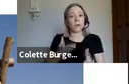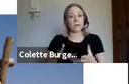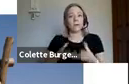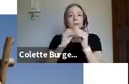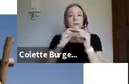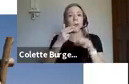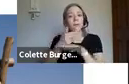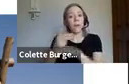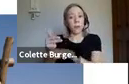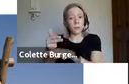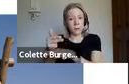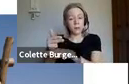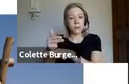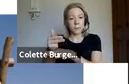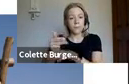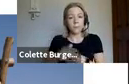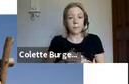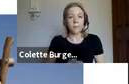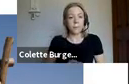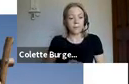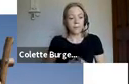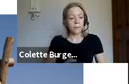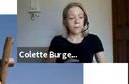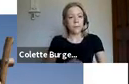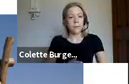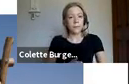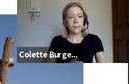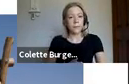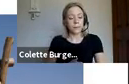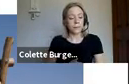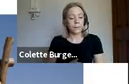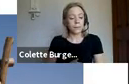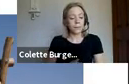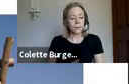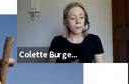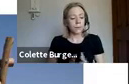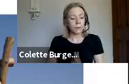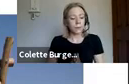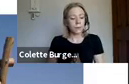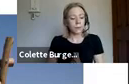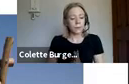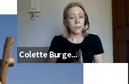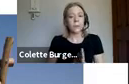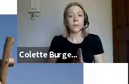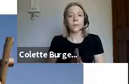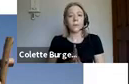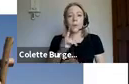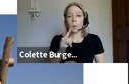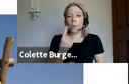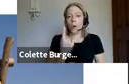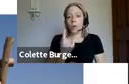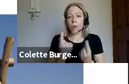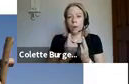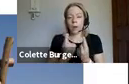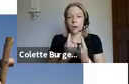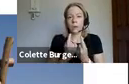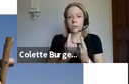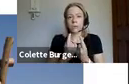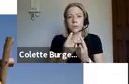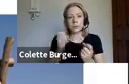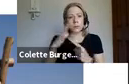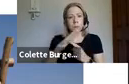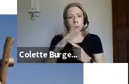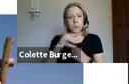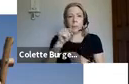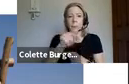films, the rushes. And I think one thing to stress here is that this is like